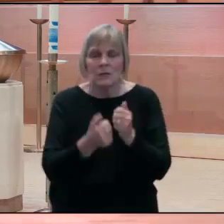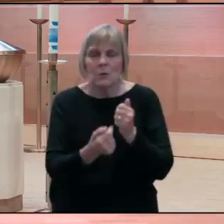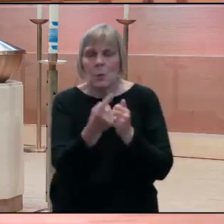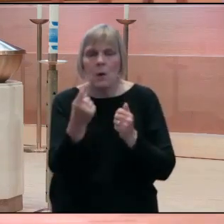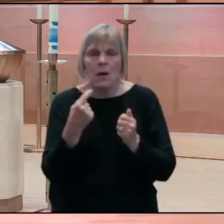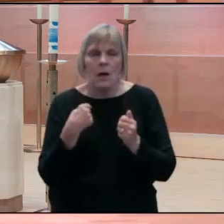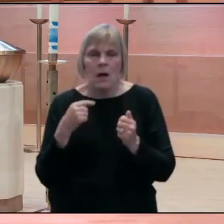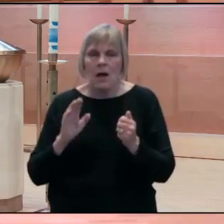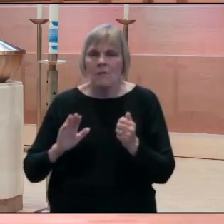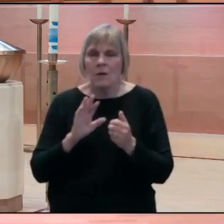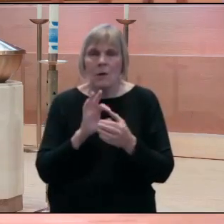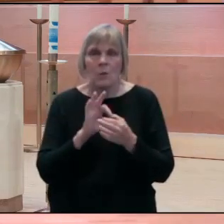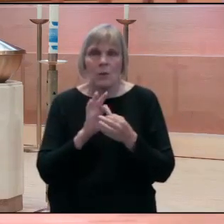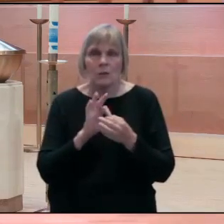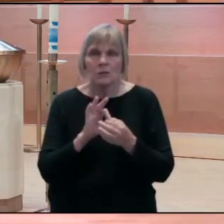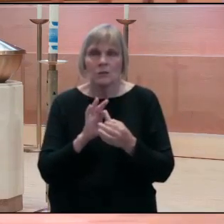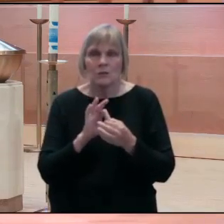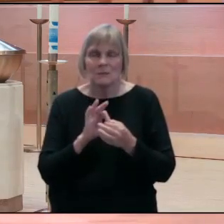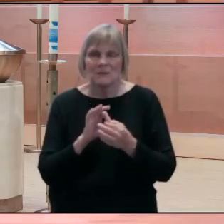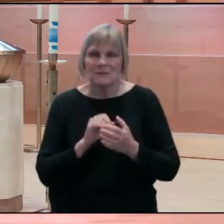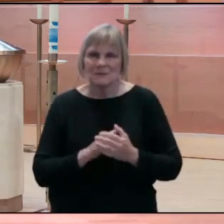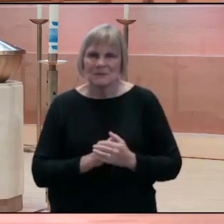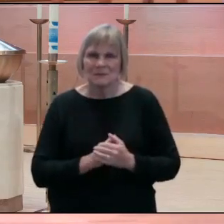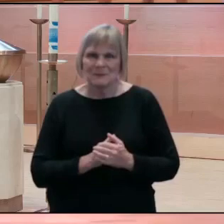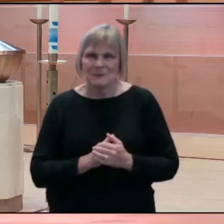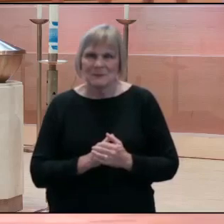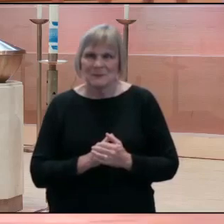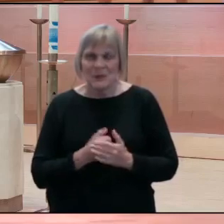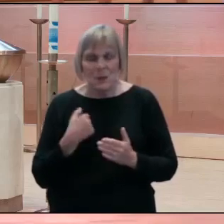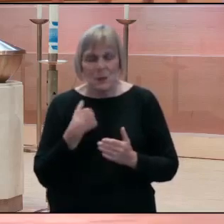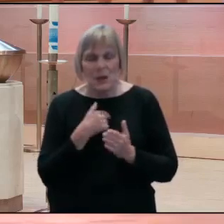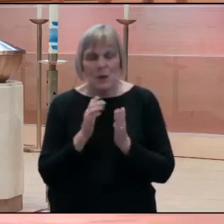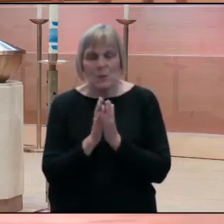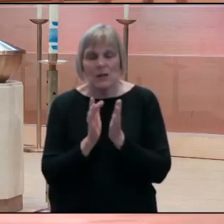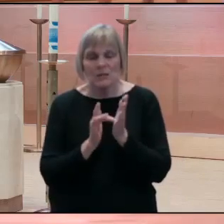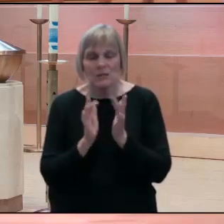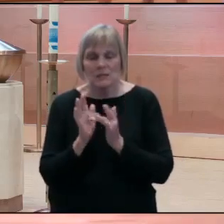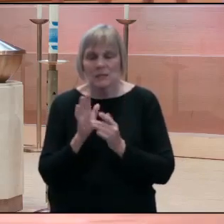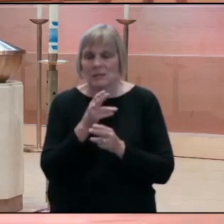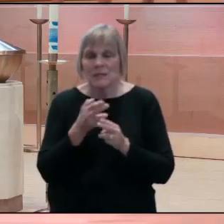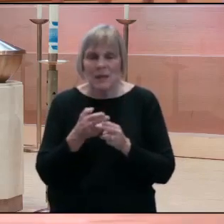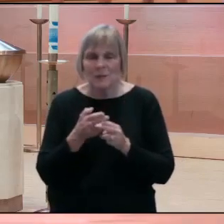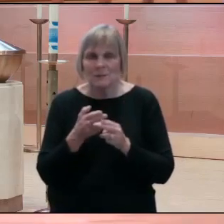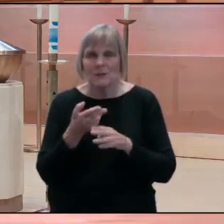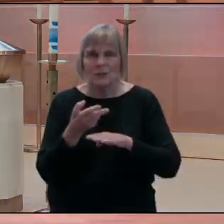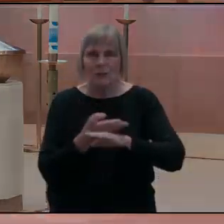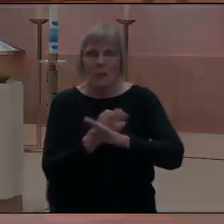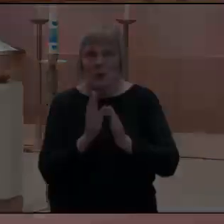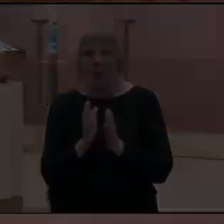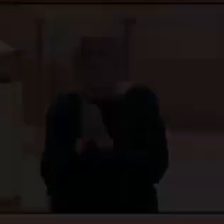one of their relationships. All this we pray in your name, Jesus, the good shepherd. Amen.